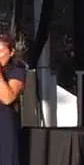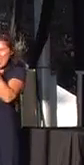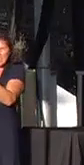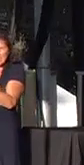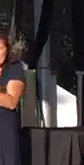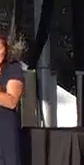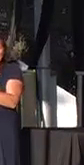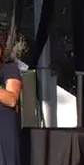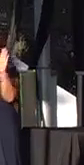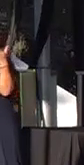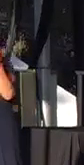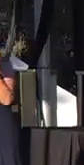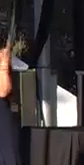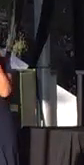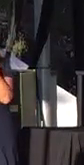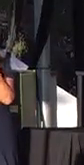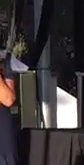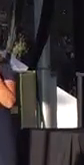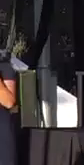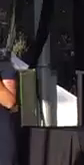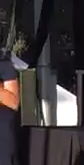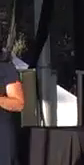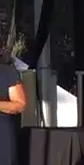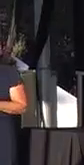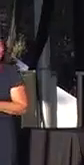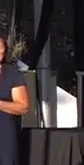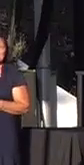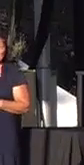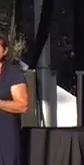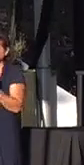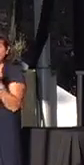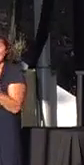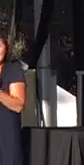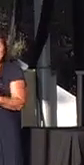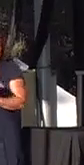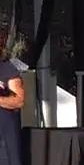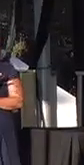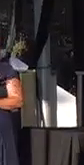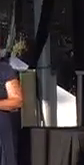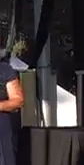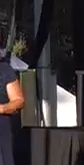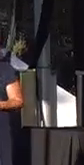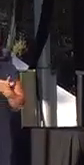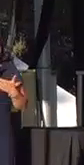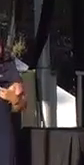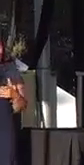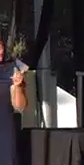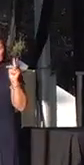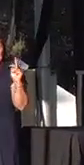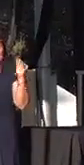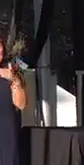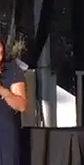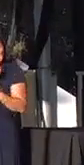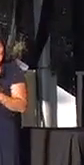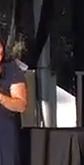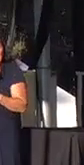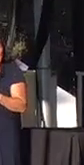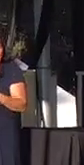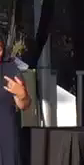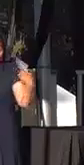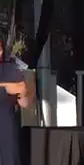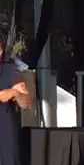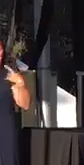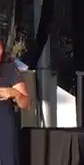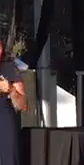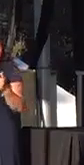of conservative region thinking. Secondly, we watch conservatives argue